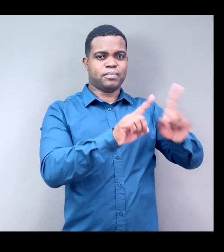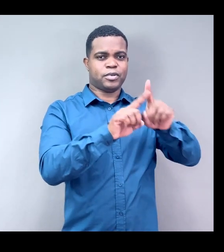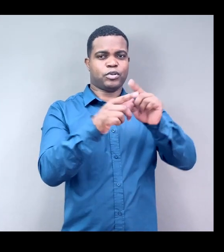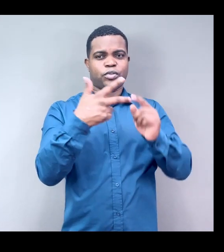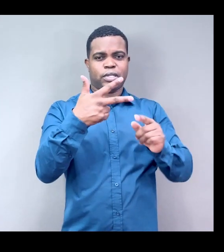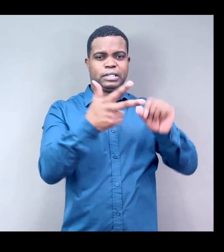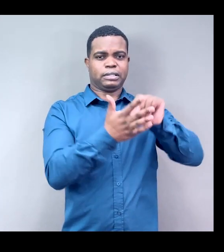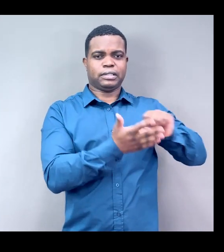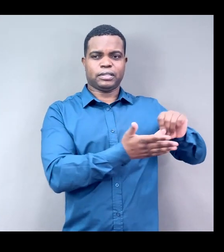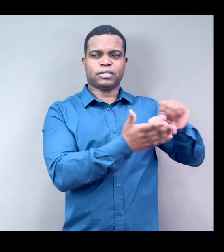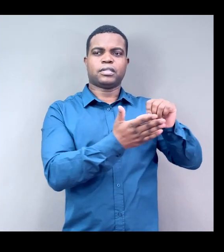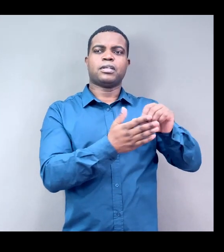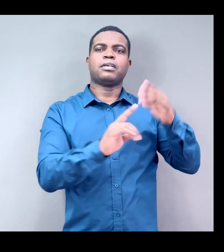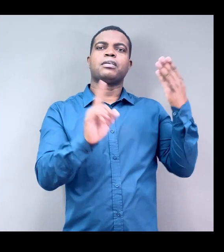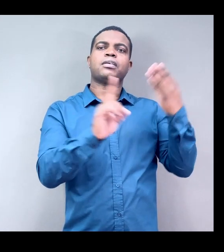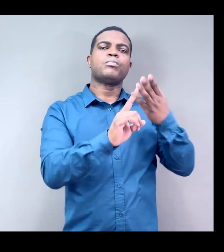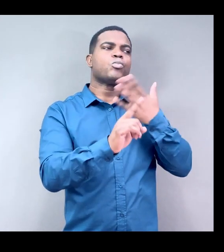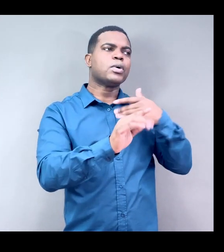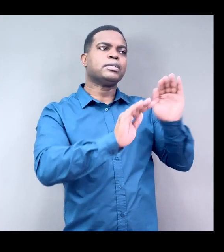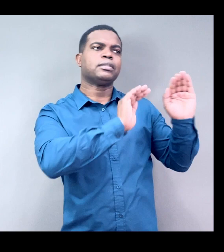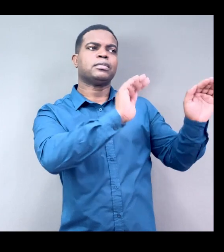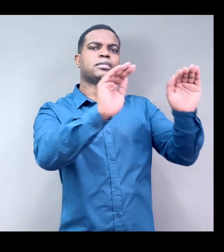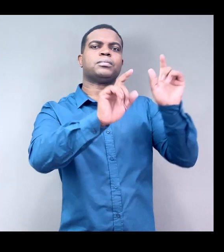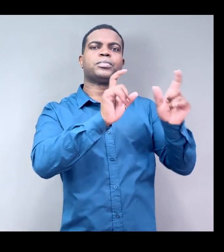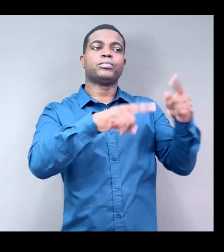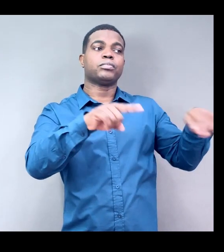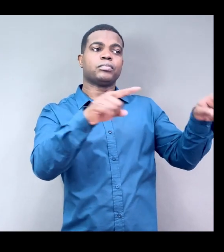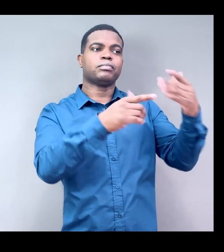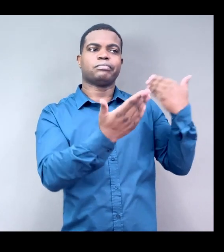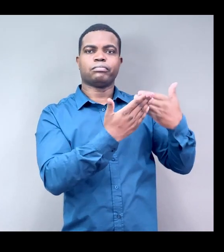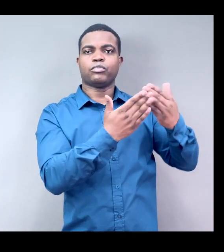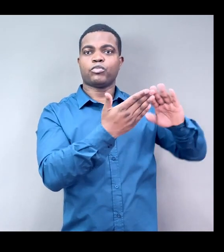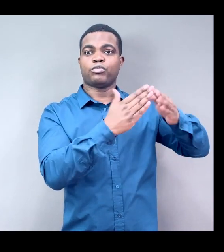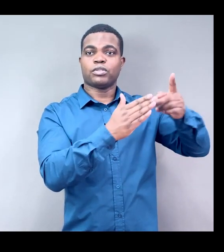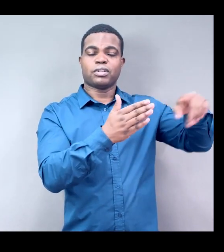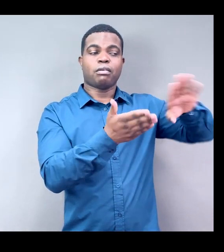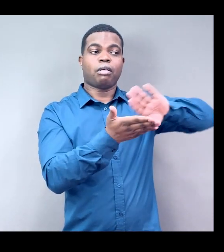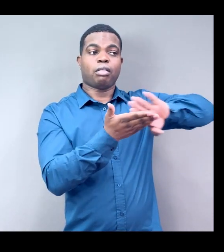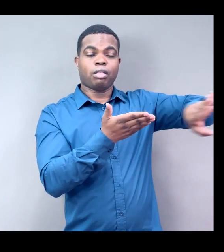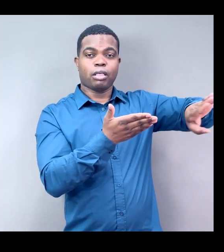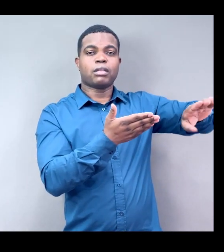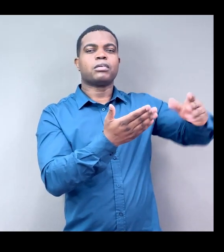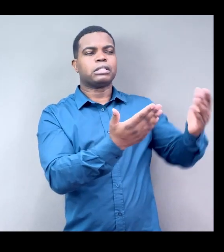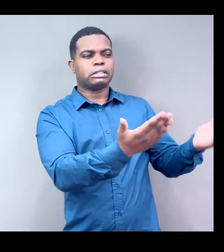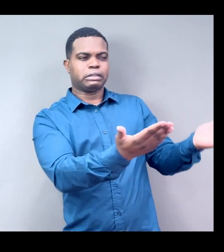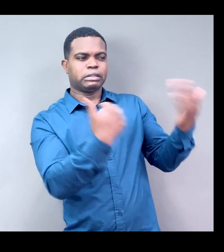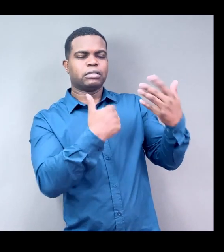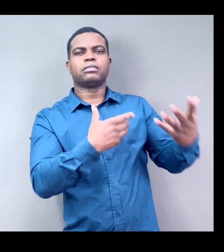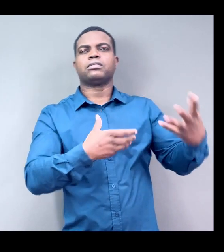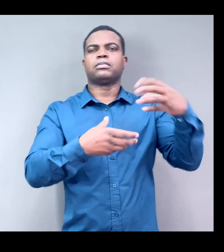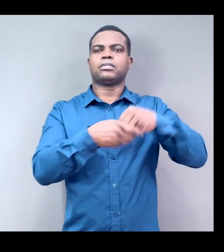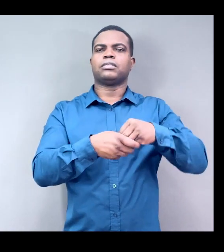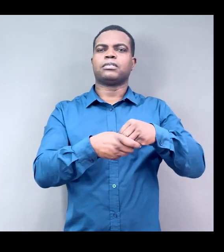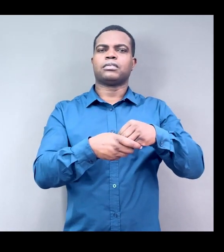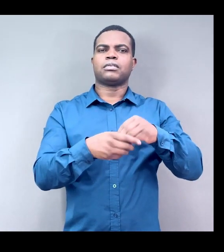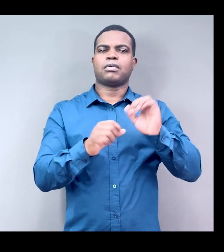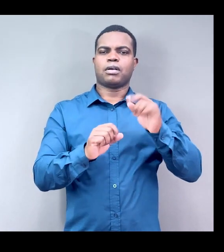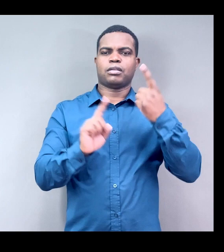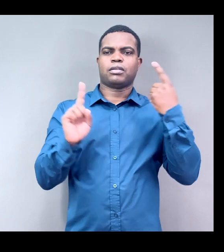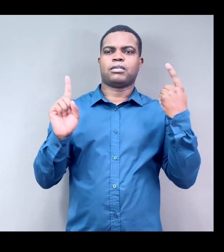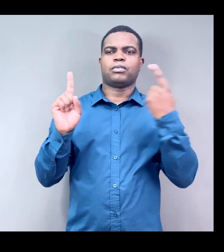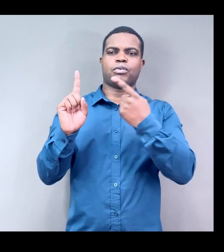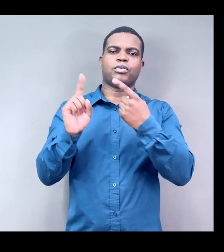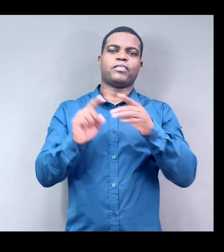to boost voter turnout by 50% in marginalized communities compared to